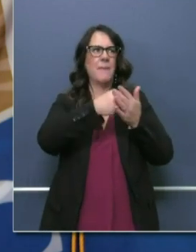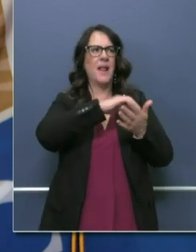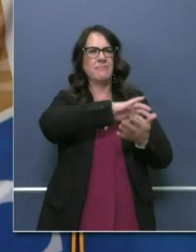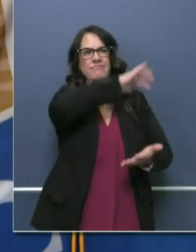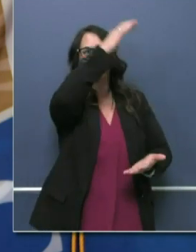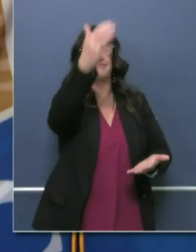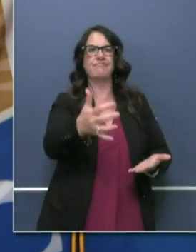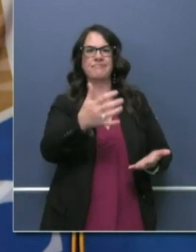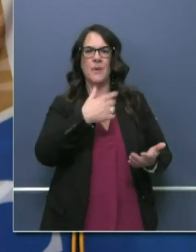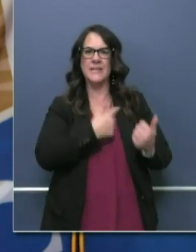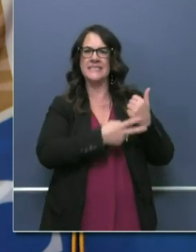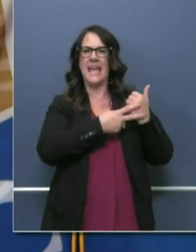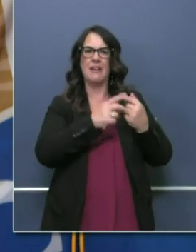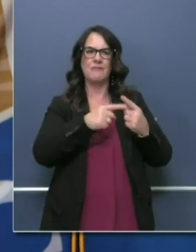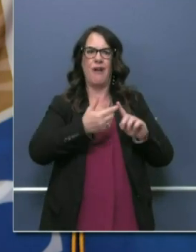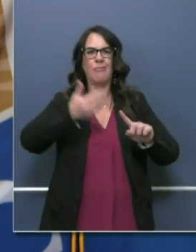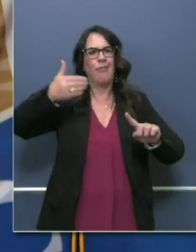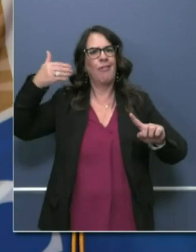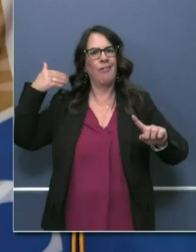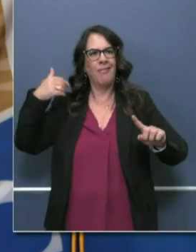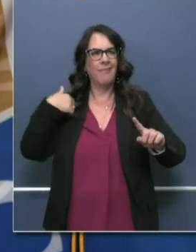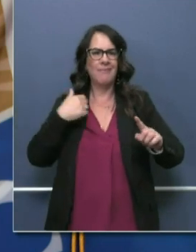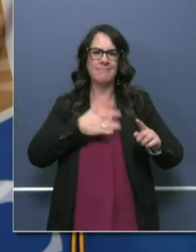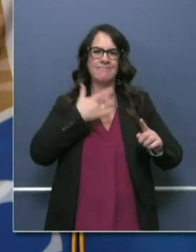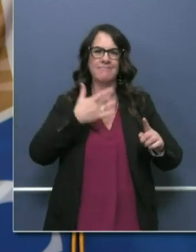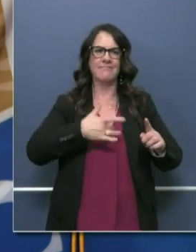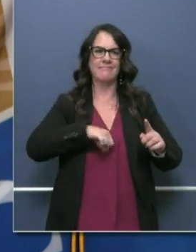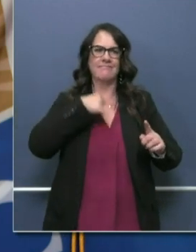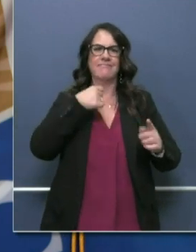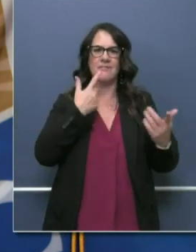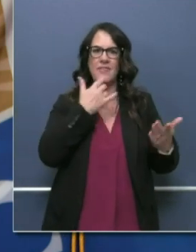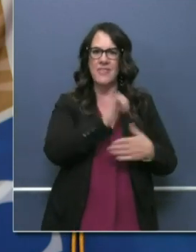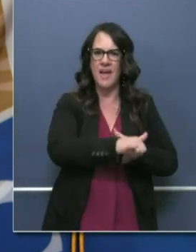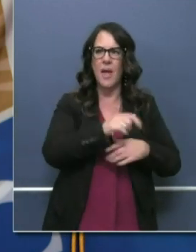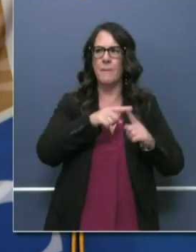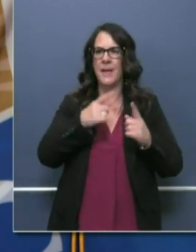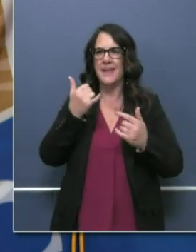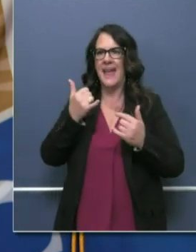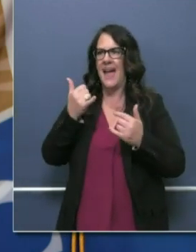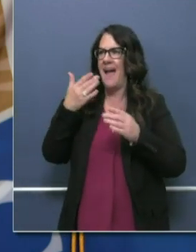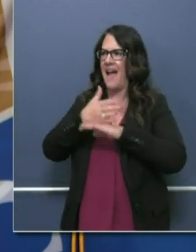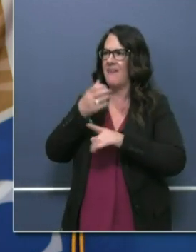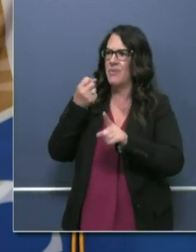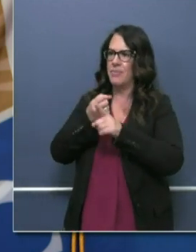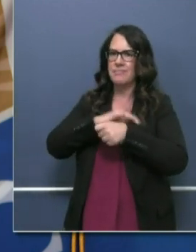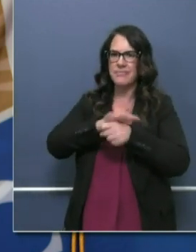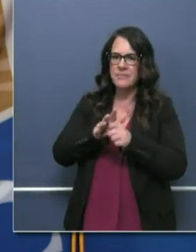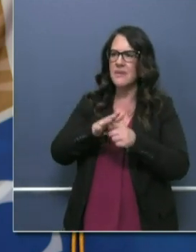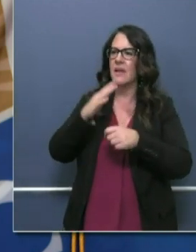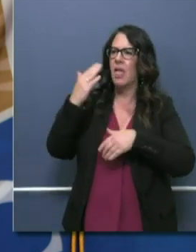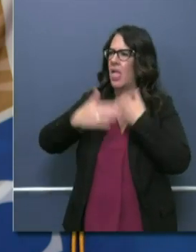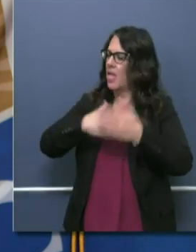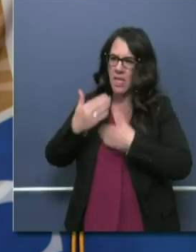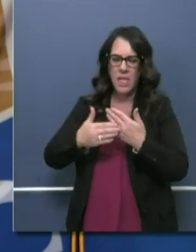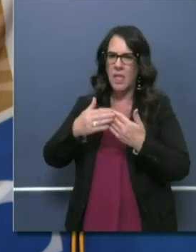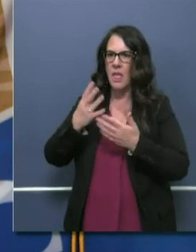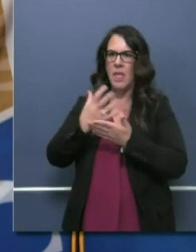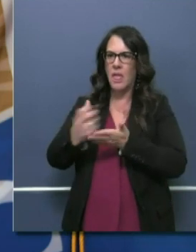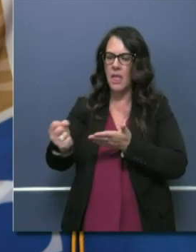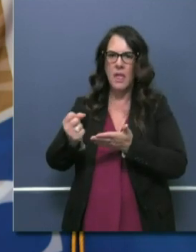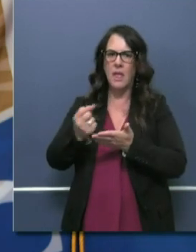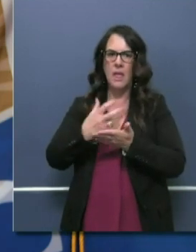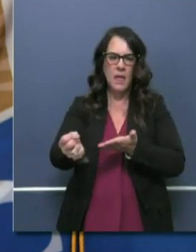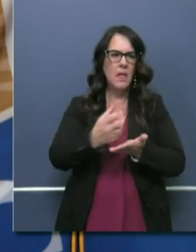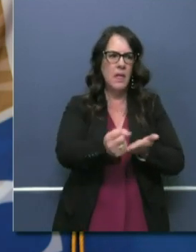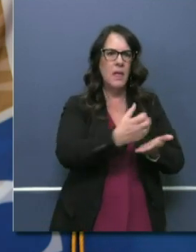twice over the calendar year. Record reserves that we were projecting into the new budget year, how we were paying down pension